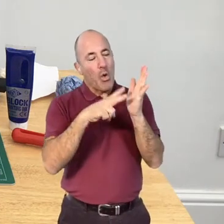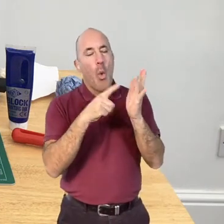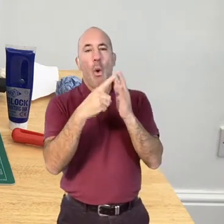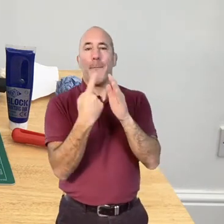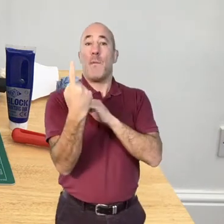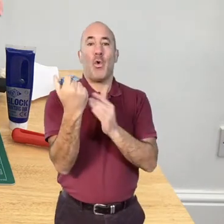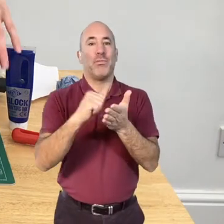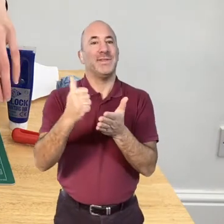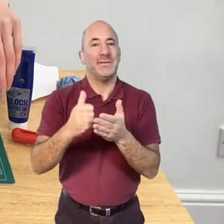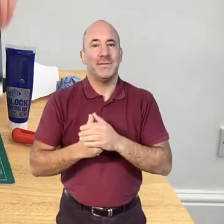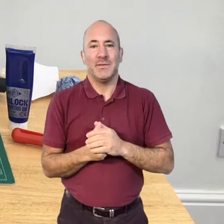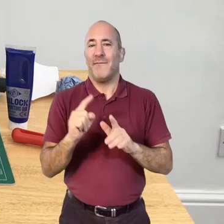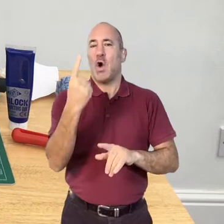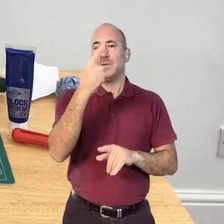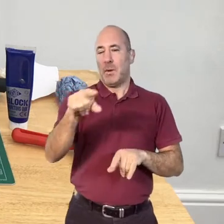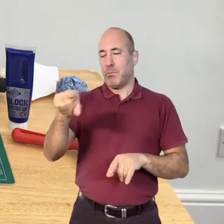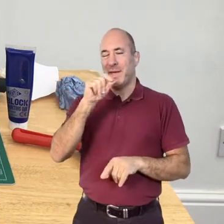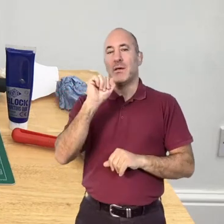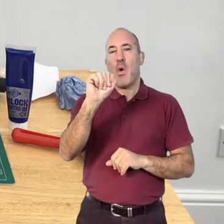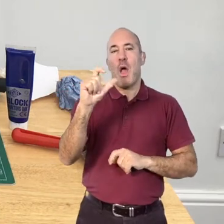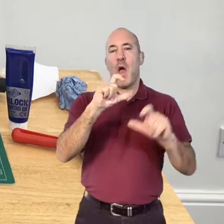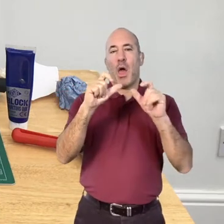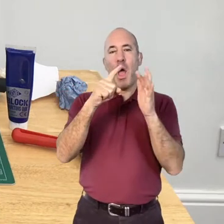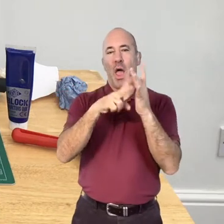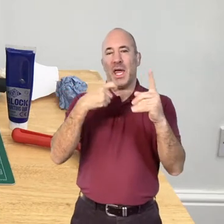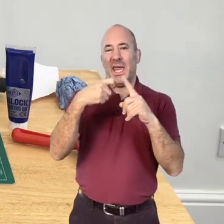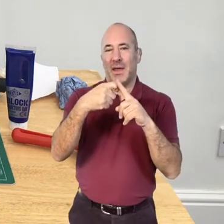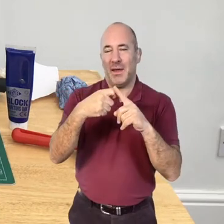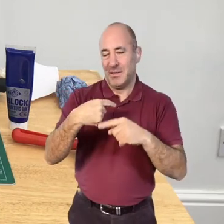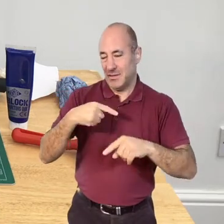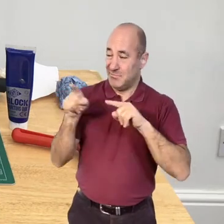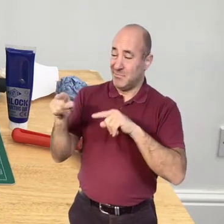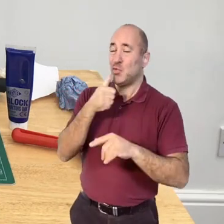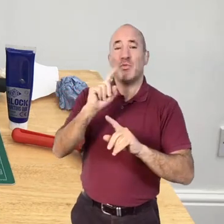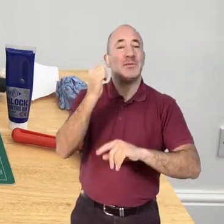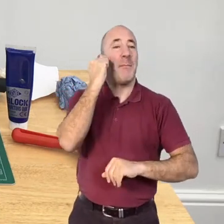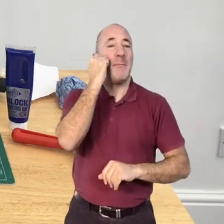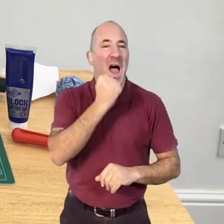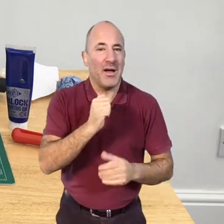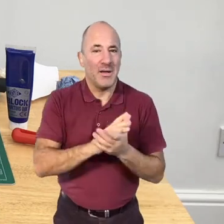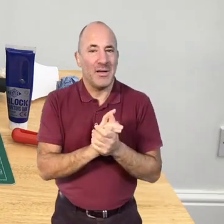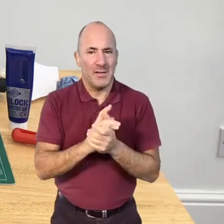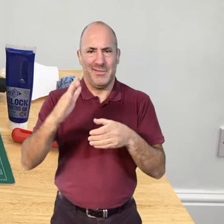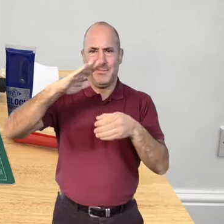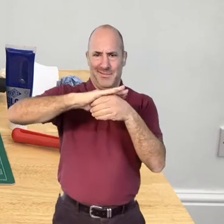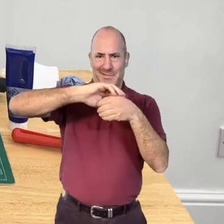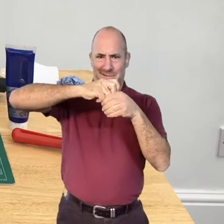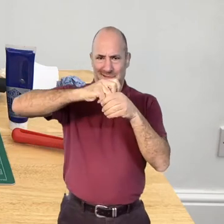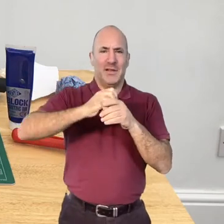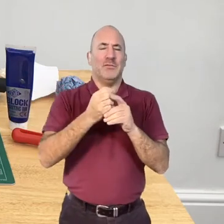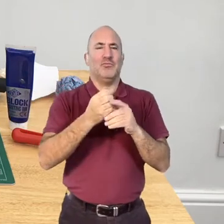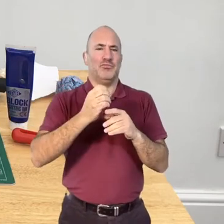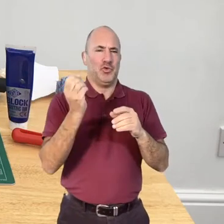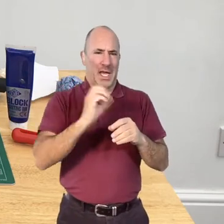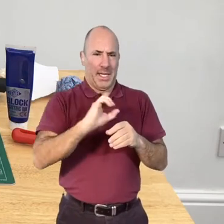first of all, choose your colour ink. I'm going to use black. Make sure the lid is on. Give it a shake. So I'm